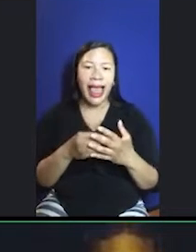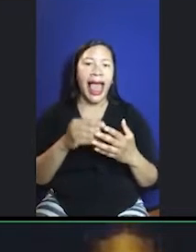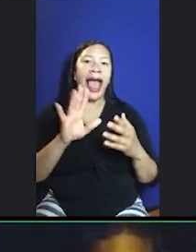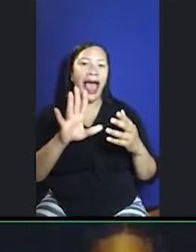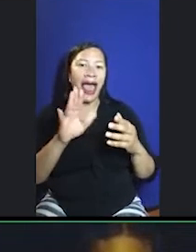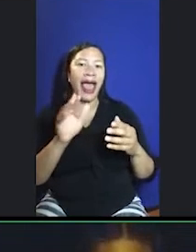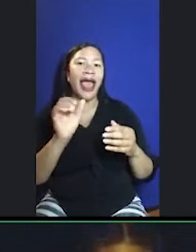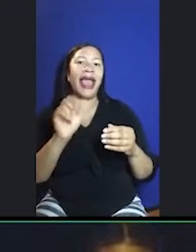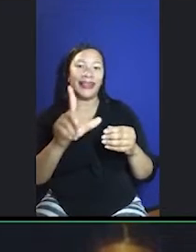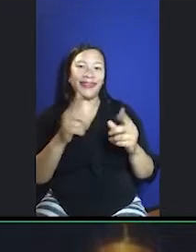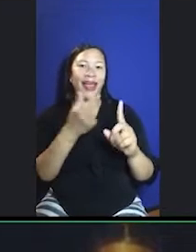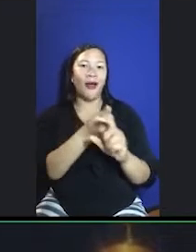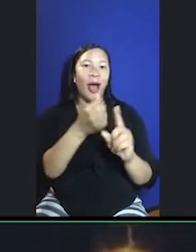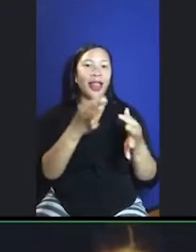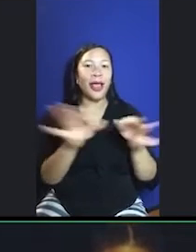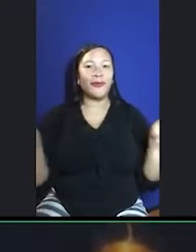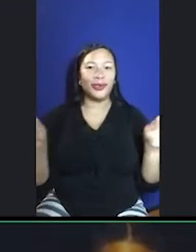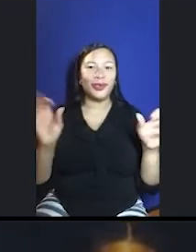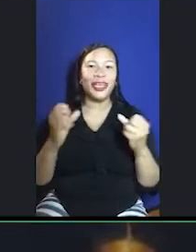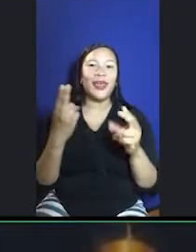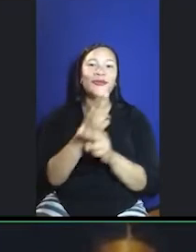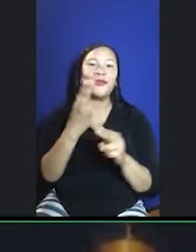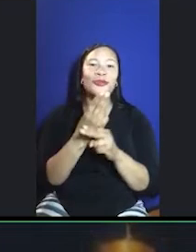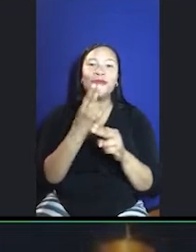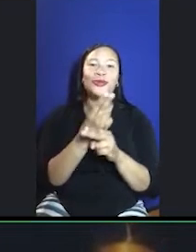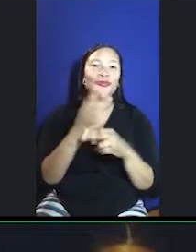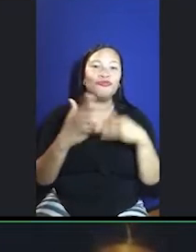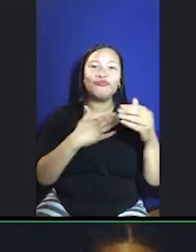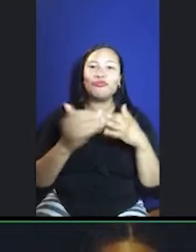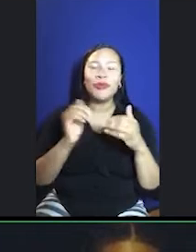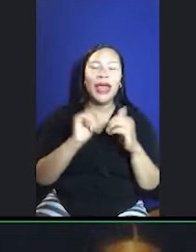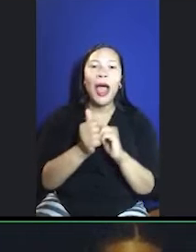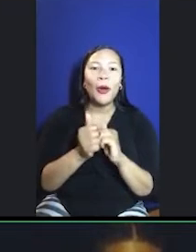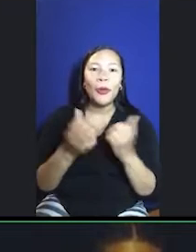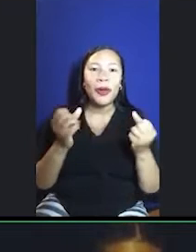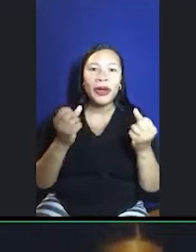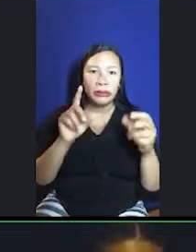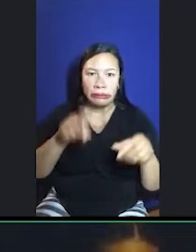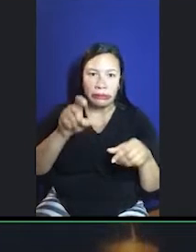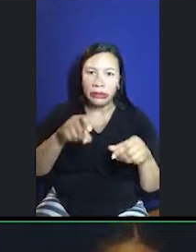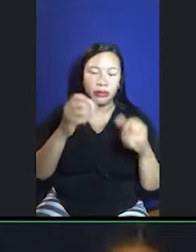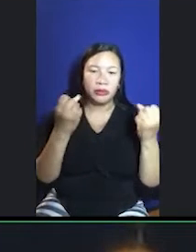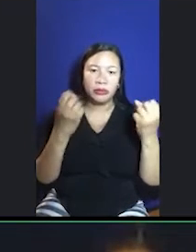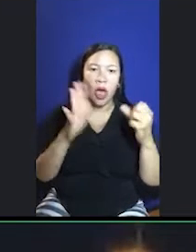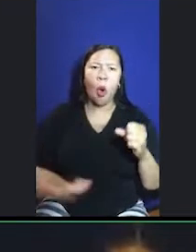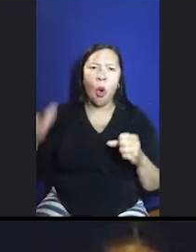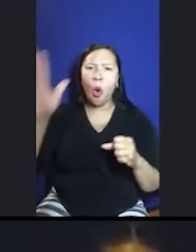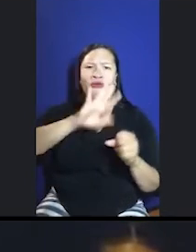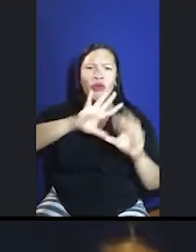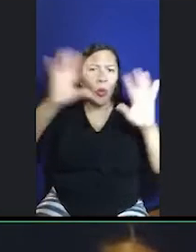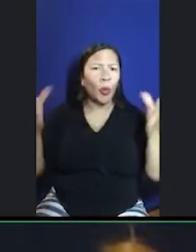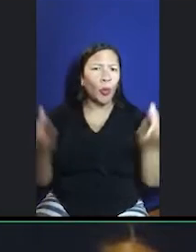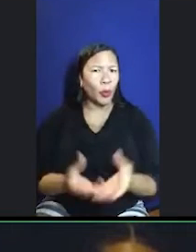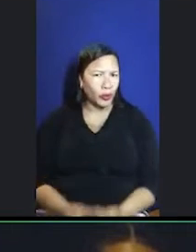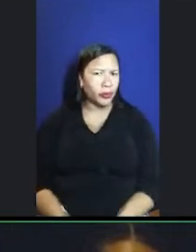language, it can be used anywhere with anybody. And there's a need for it all over the world.